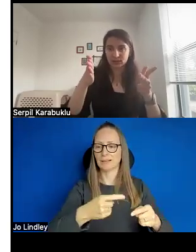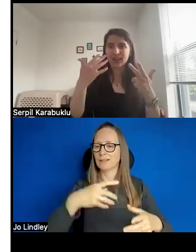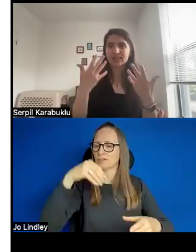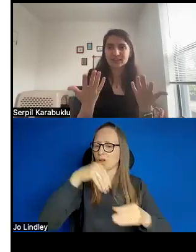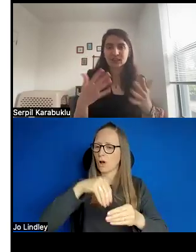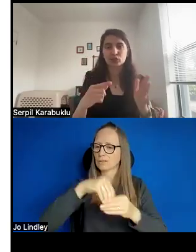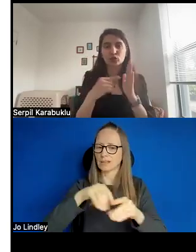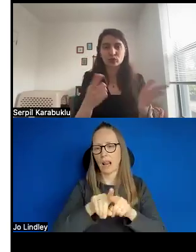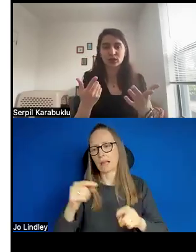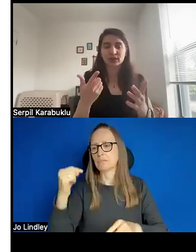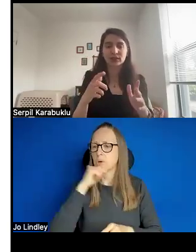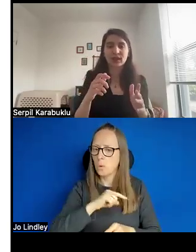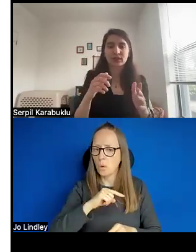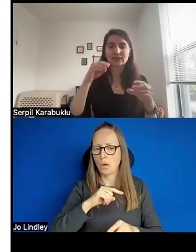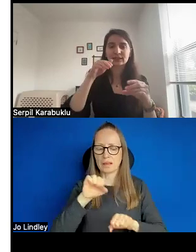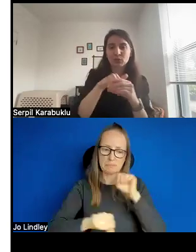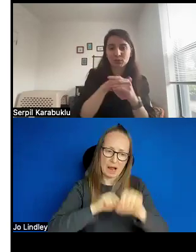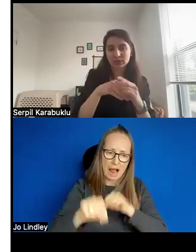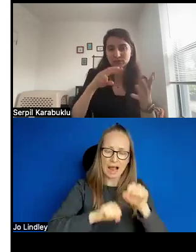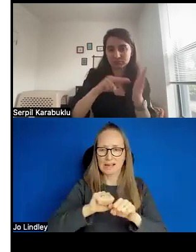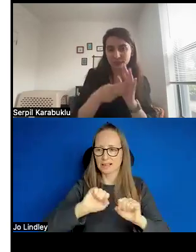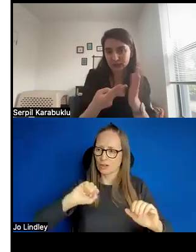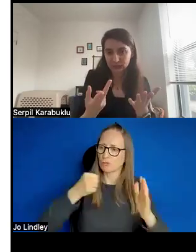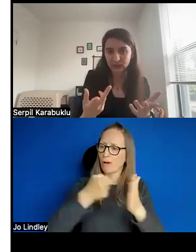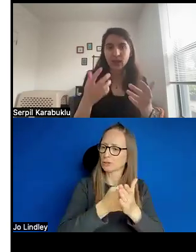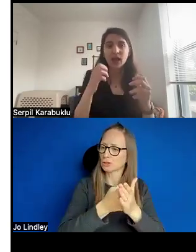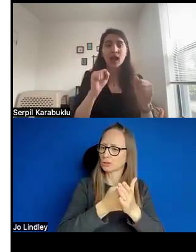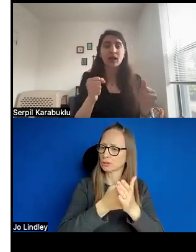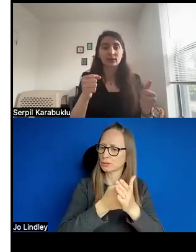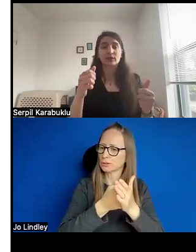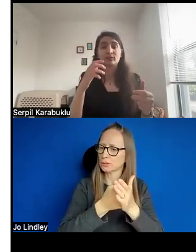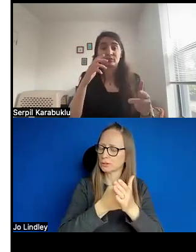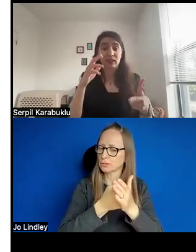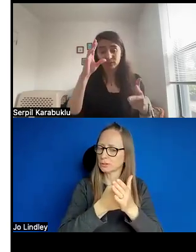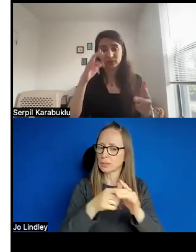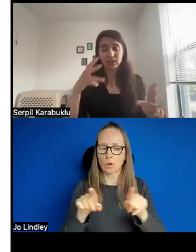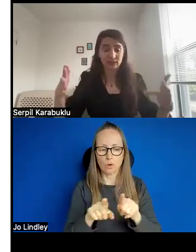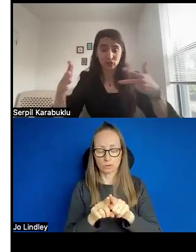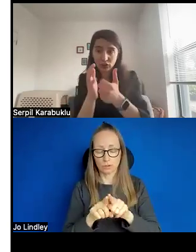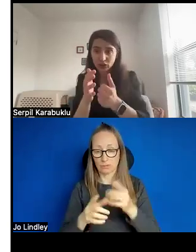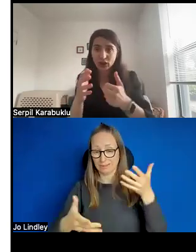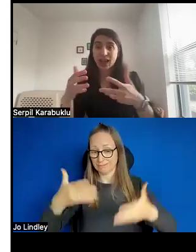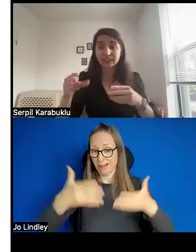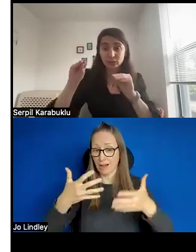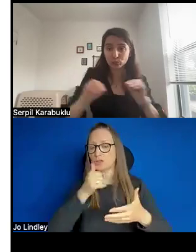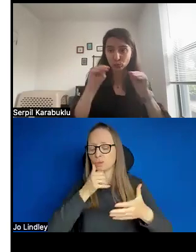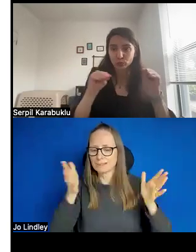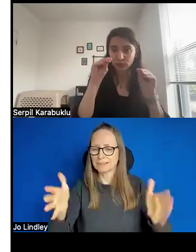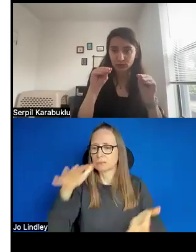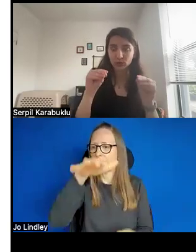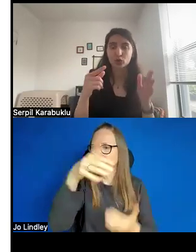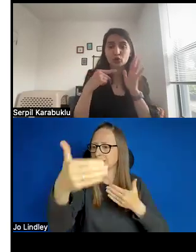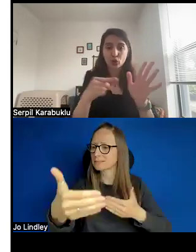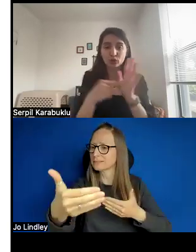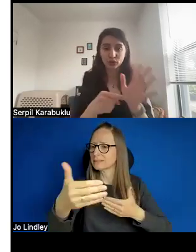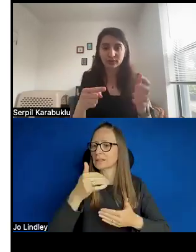like boy, bike, crash. And also signer uses the space to introduce these like